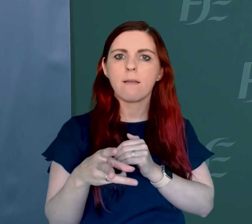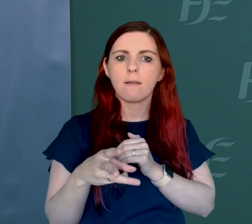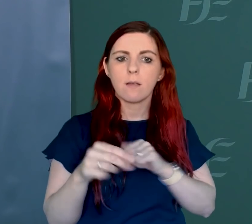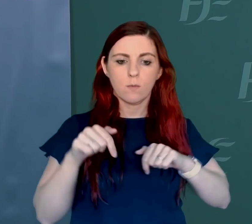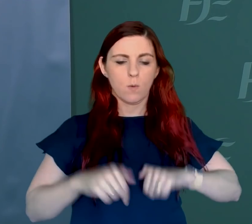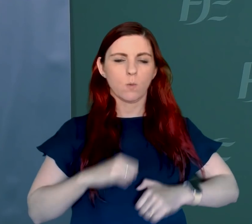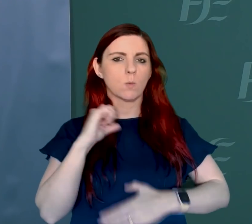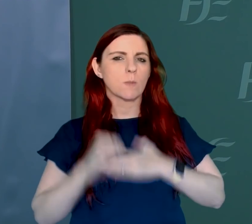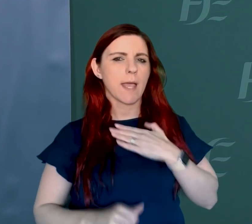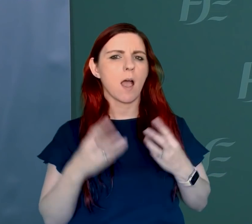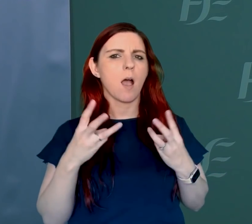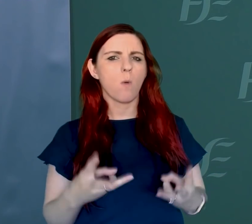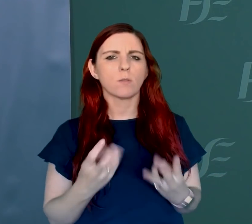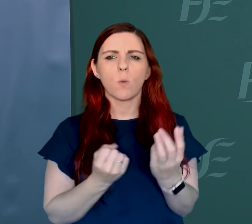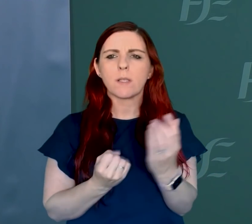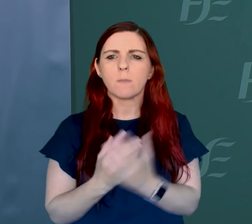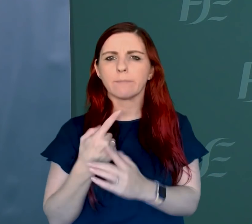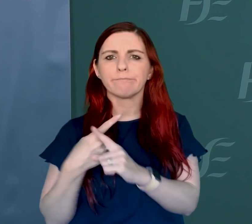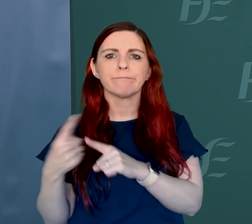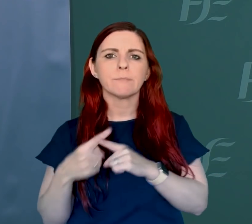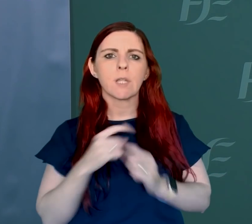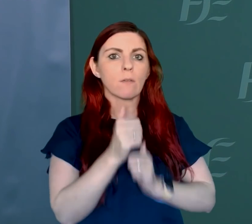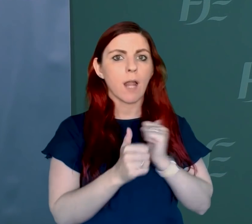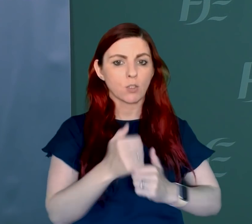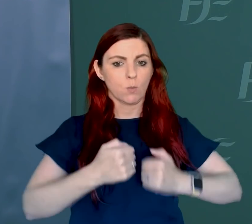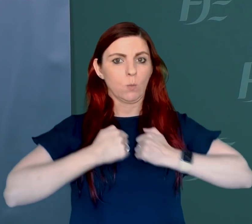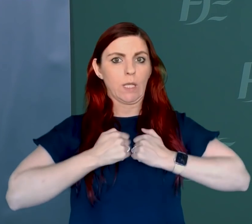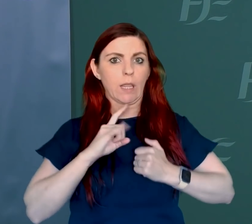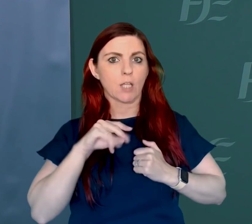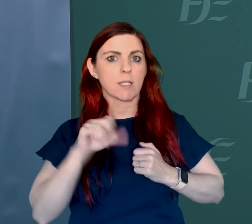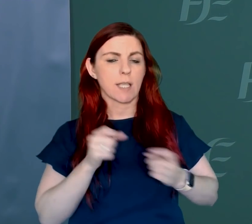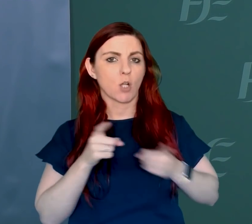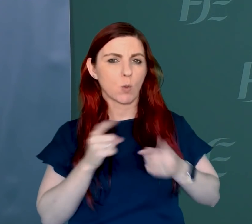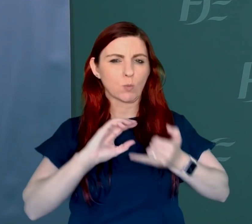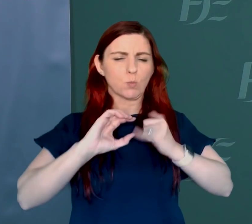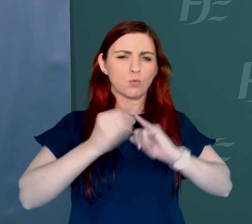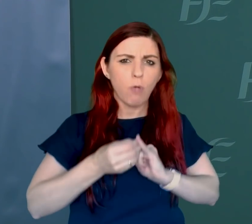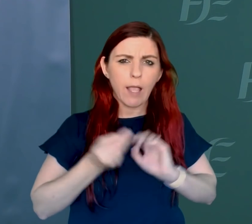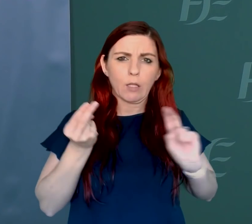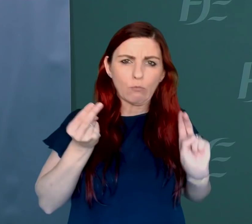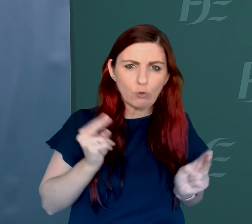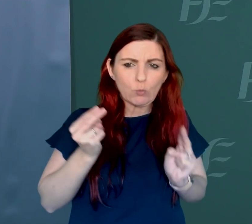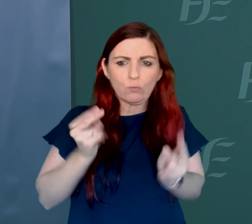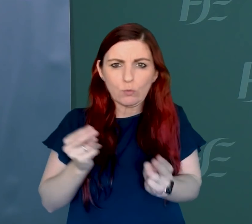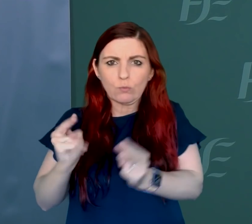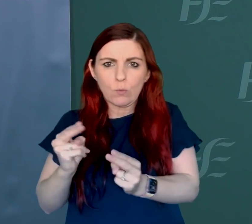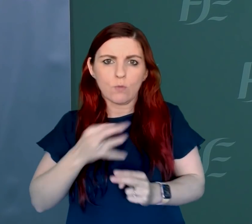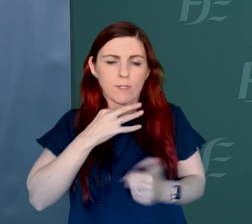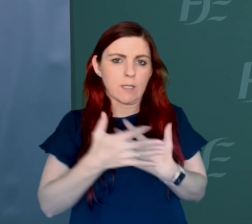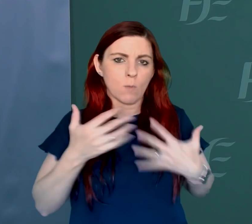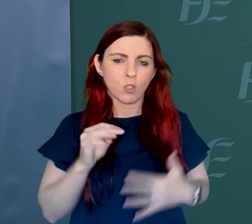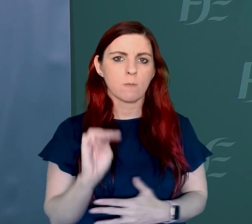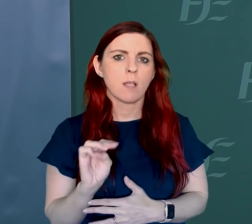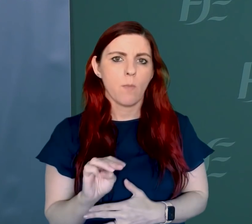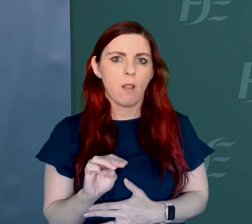today I wanted to set out to you a range of actions that we are taking to mitigate these risks to the greatest extent that we